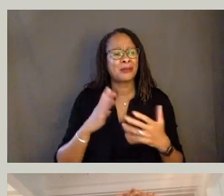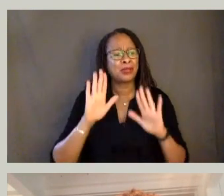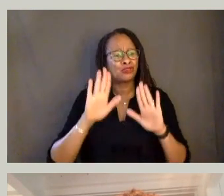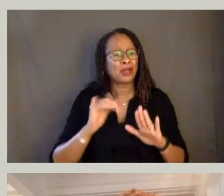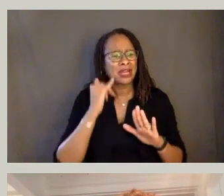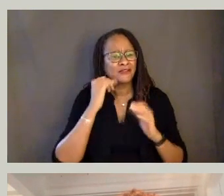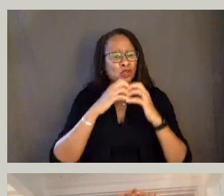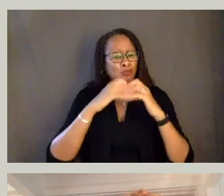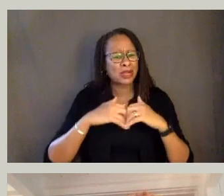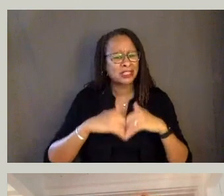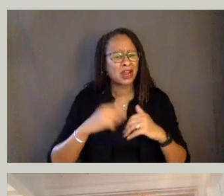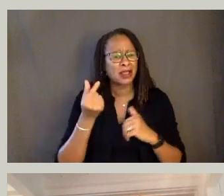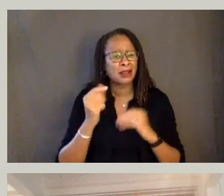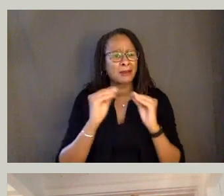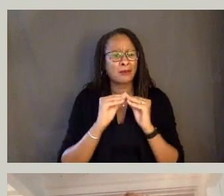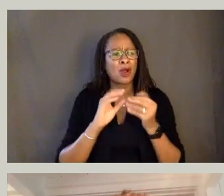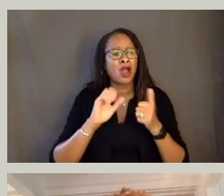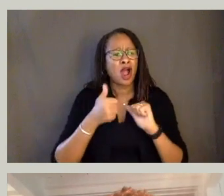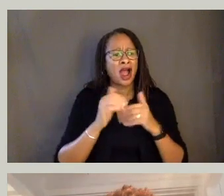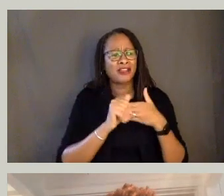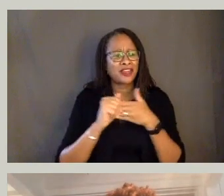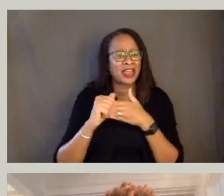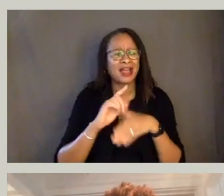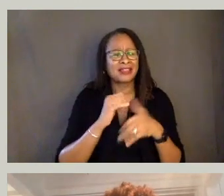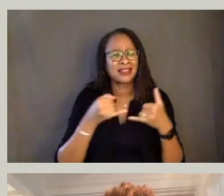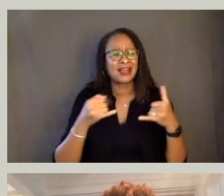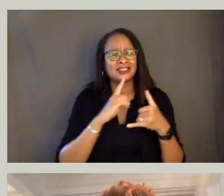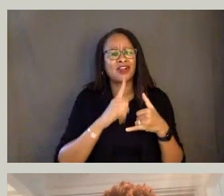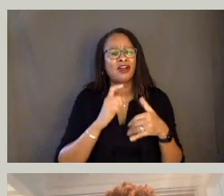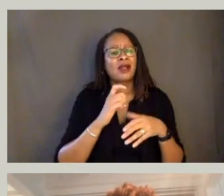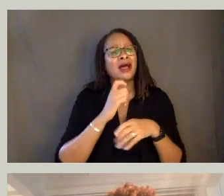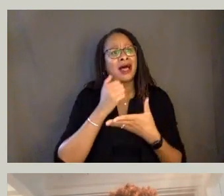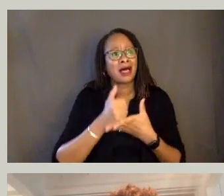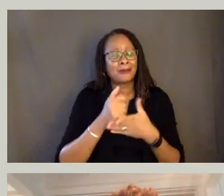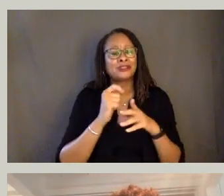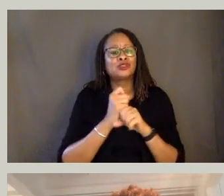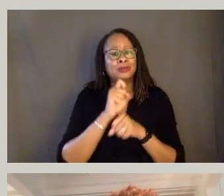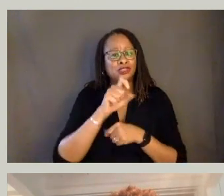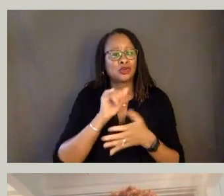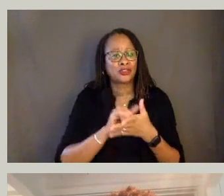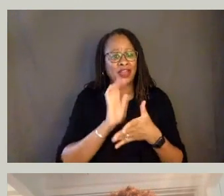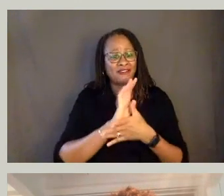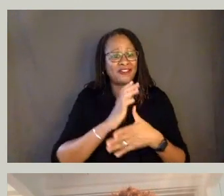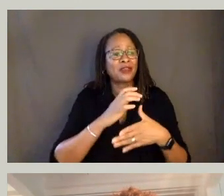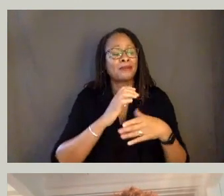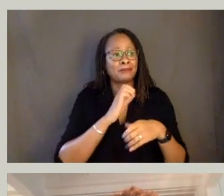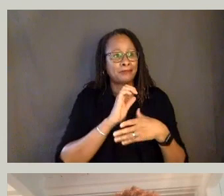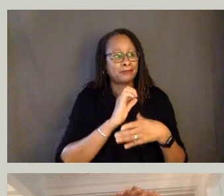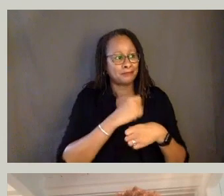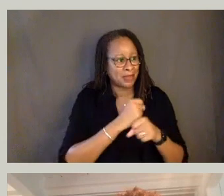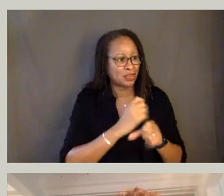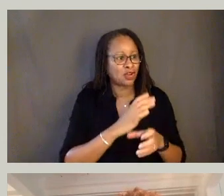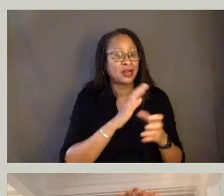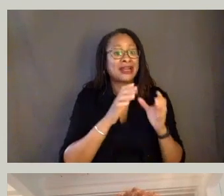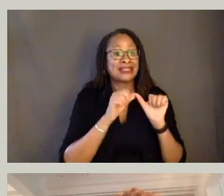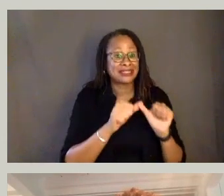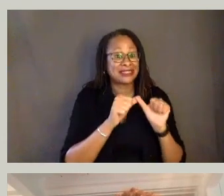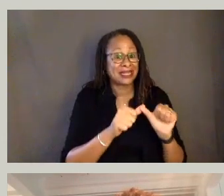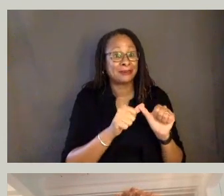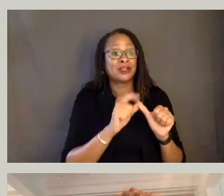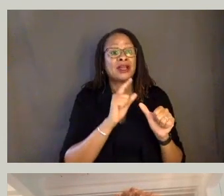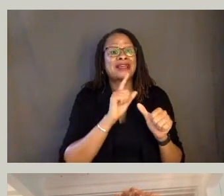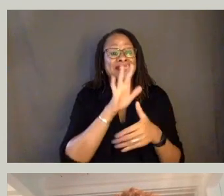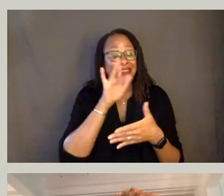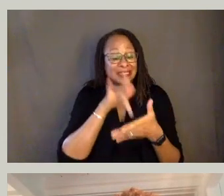more how the guidelines are helping to ensure that filmmaker sustainability is centered in hybrid